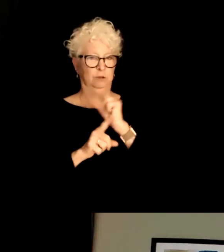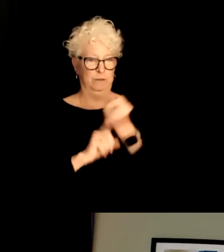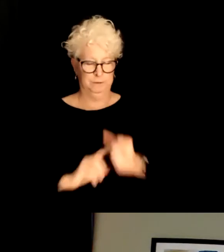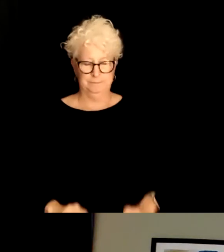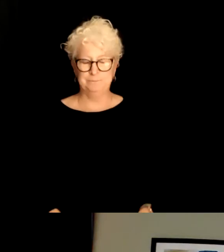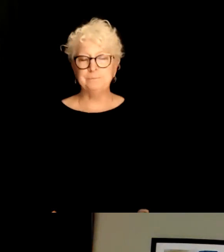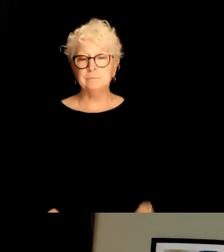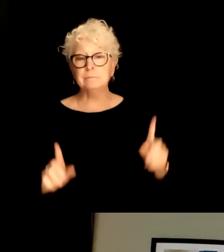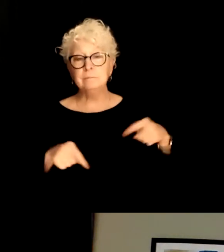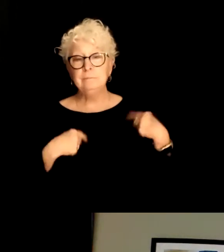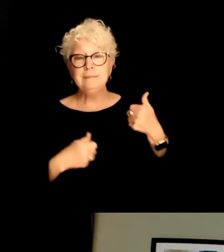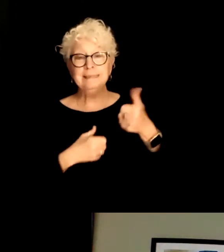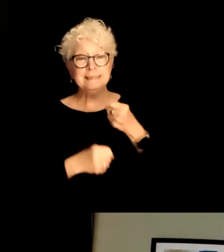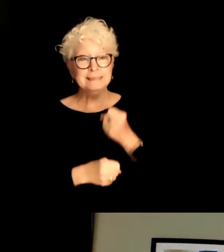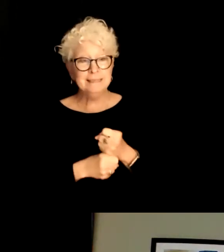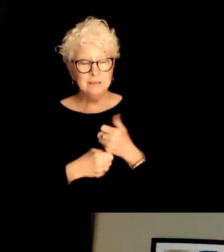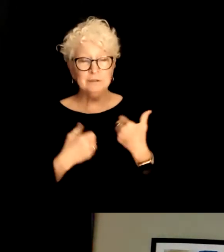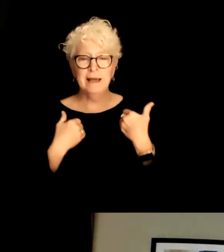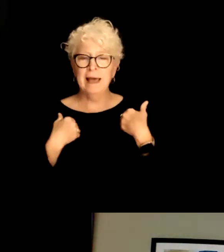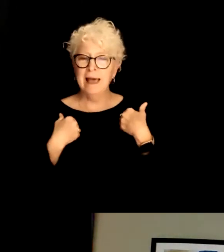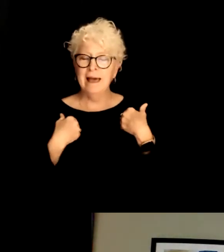lived with intractable chronic pain,